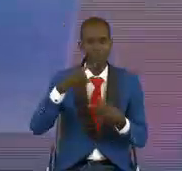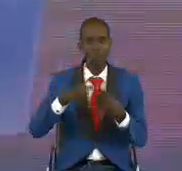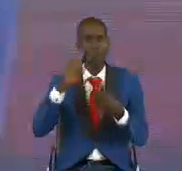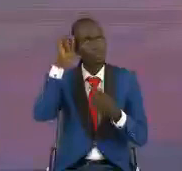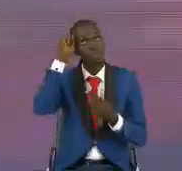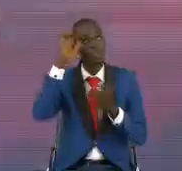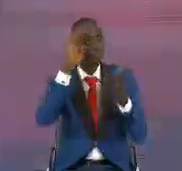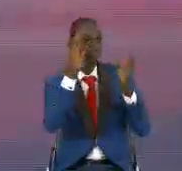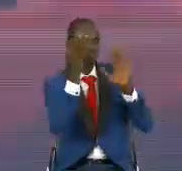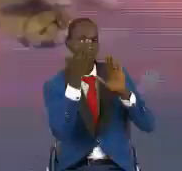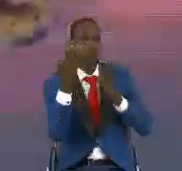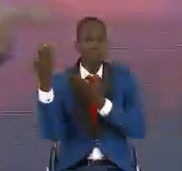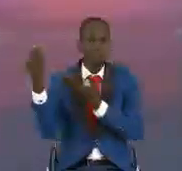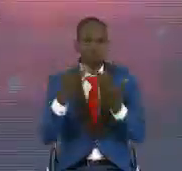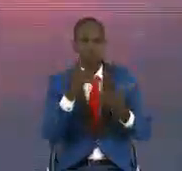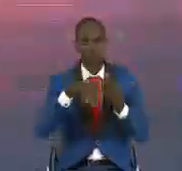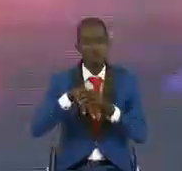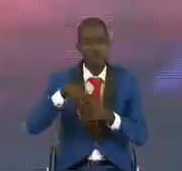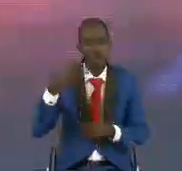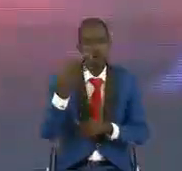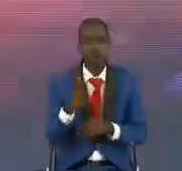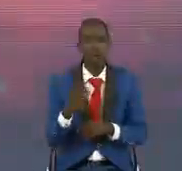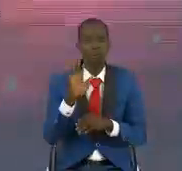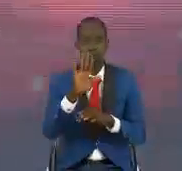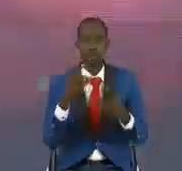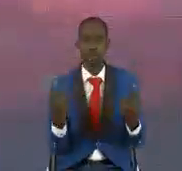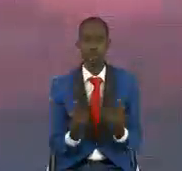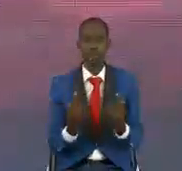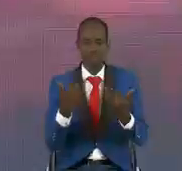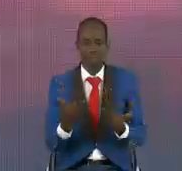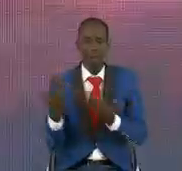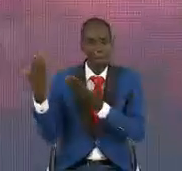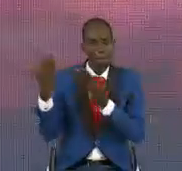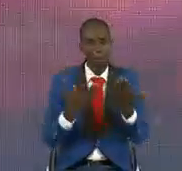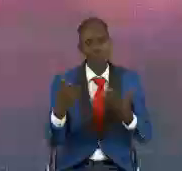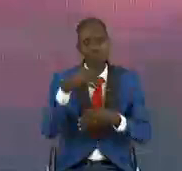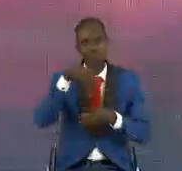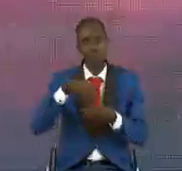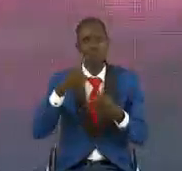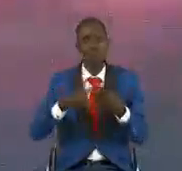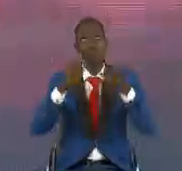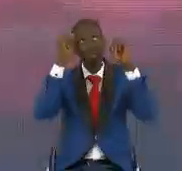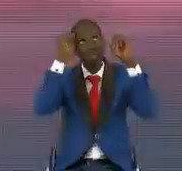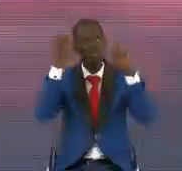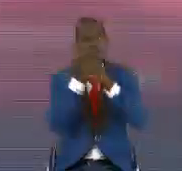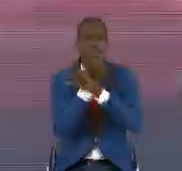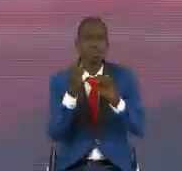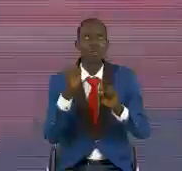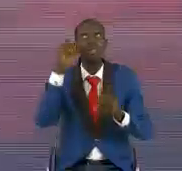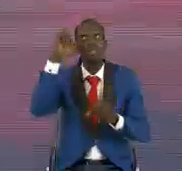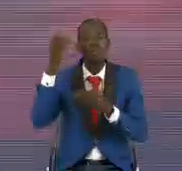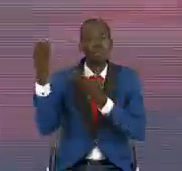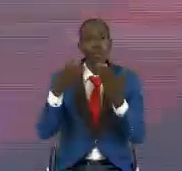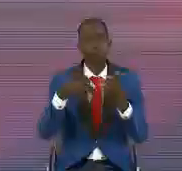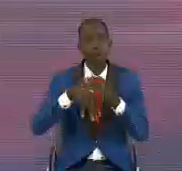you out of your sin. He brings you into salvation. He brings you out of evil. And